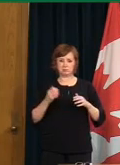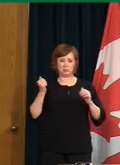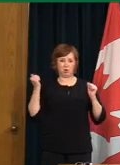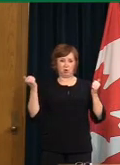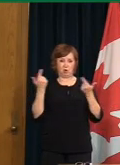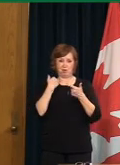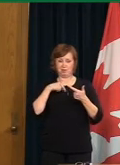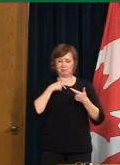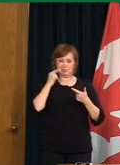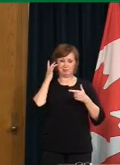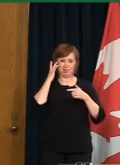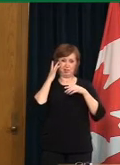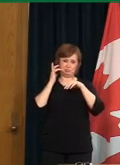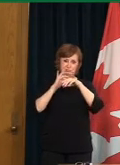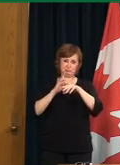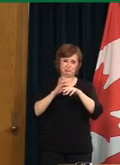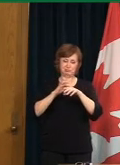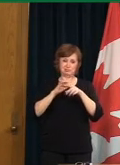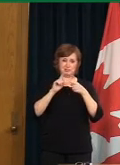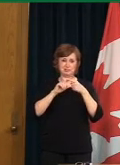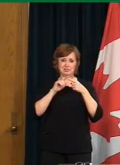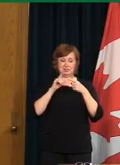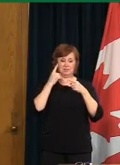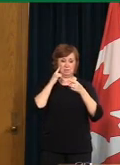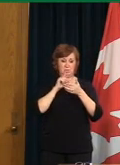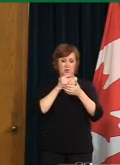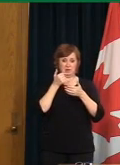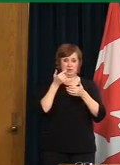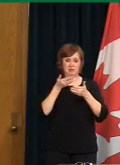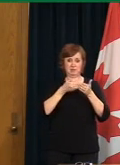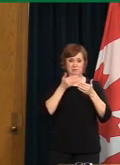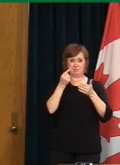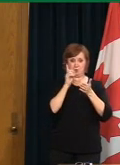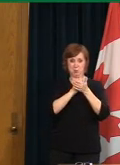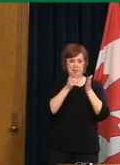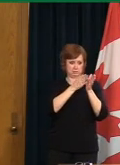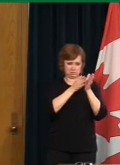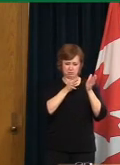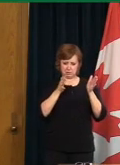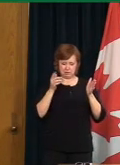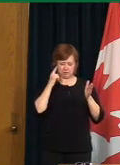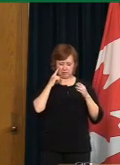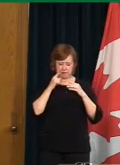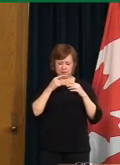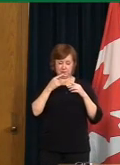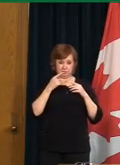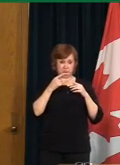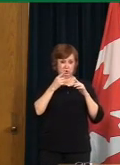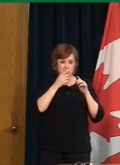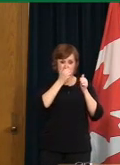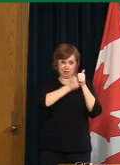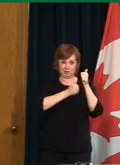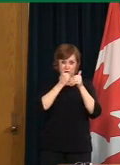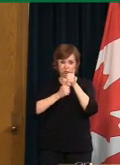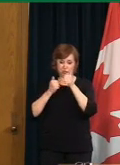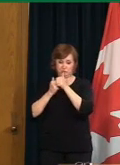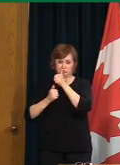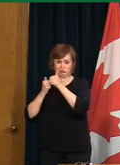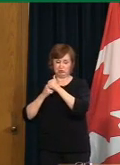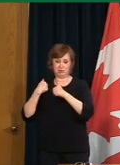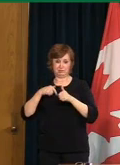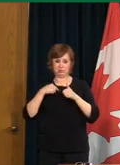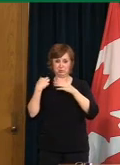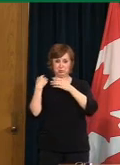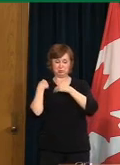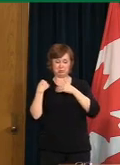province over the course of the next number of weeks as you think about whether you are going to adhere to the public health guidance, the public health orders that have